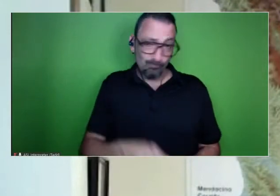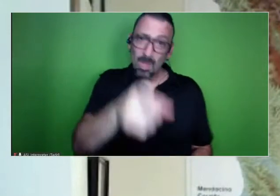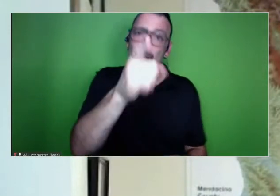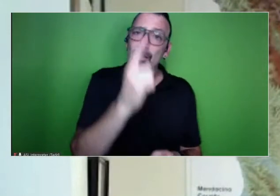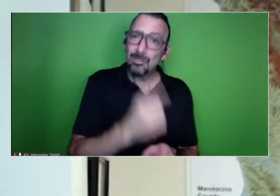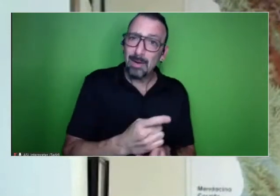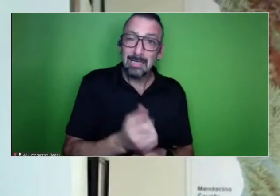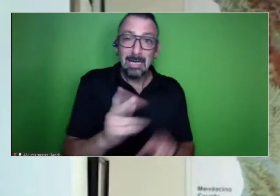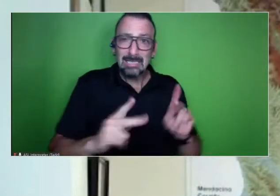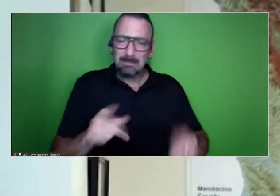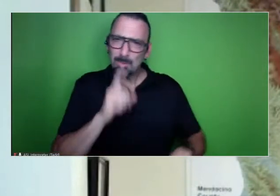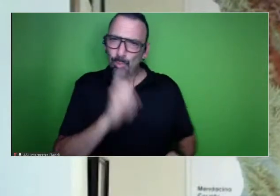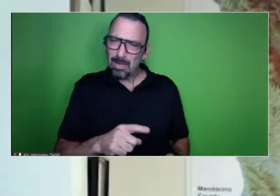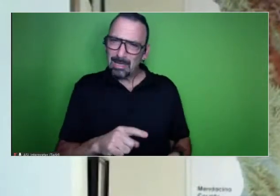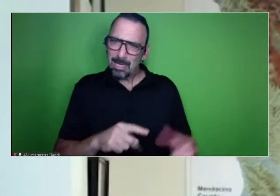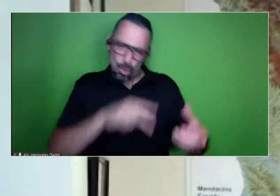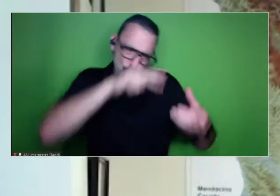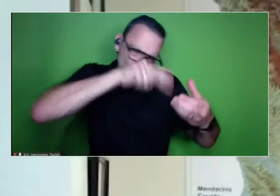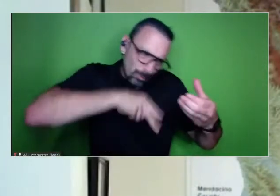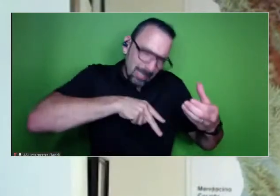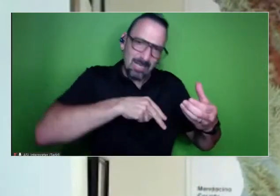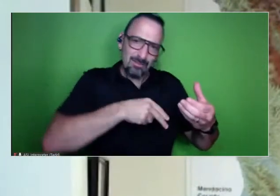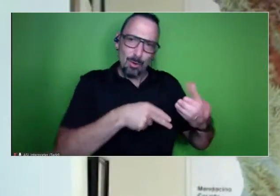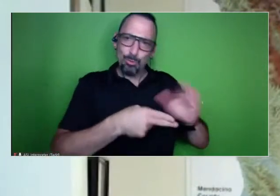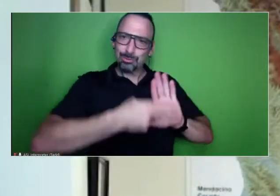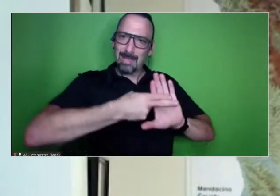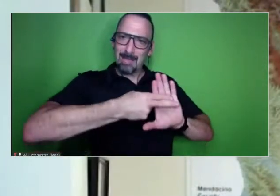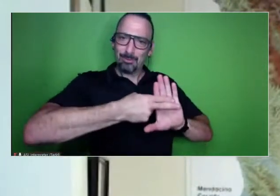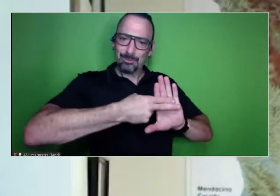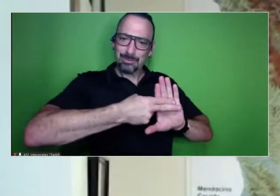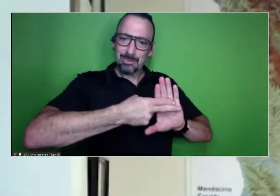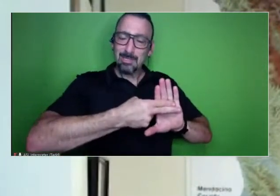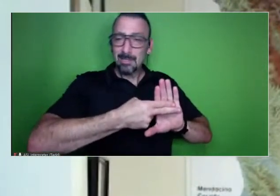Some really look at those labels, and I think some will look at